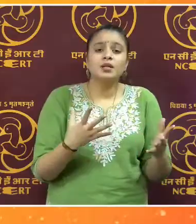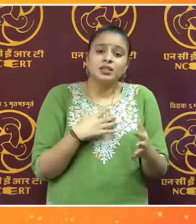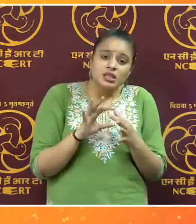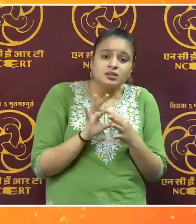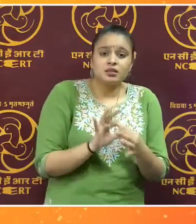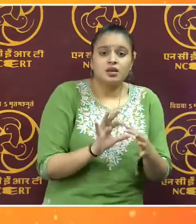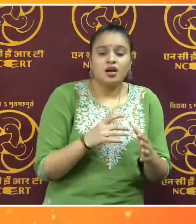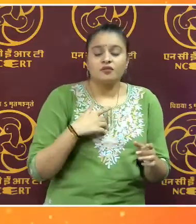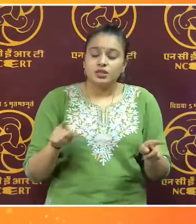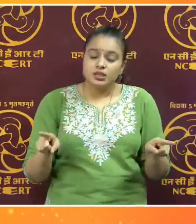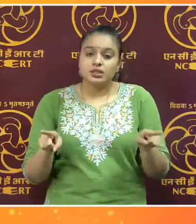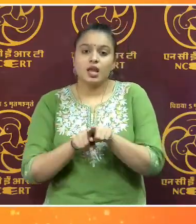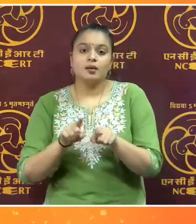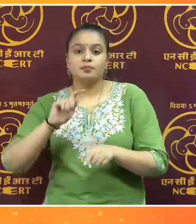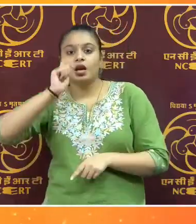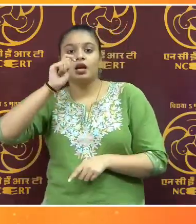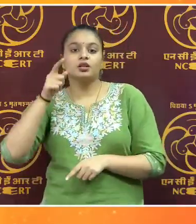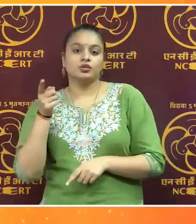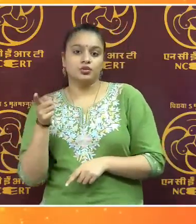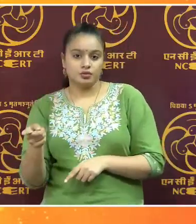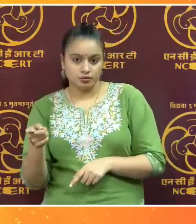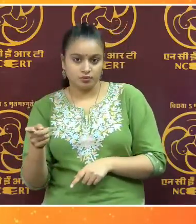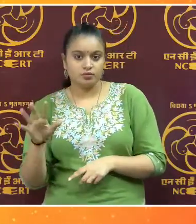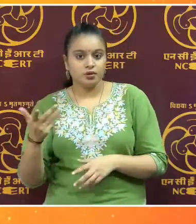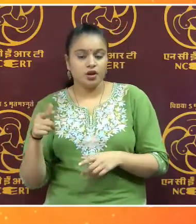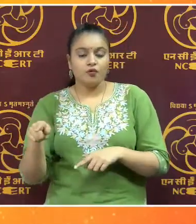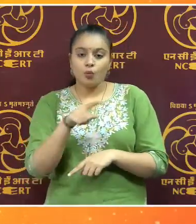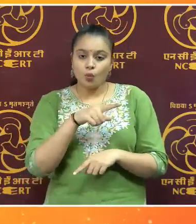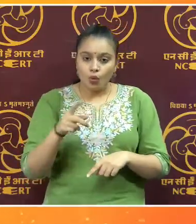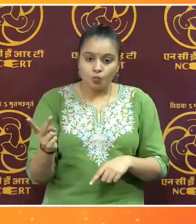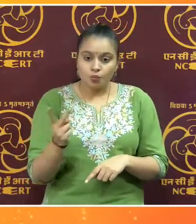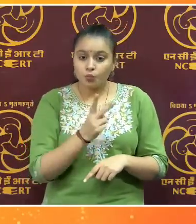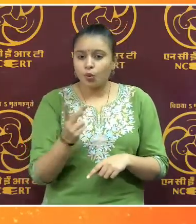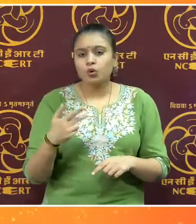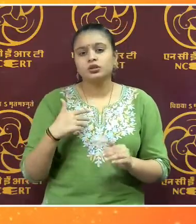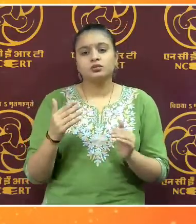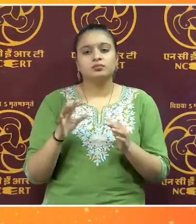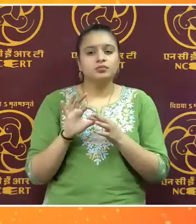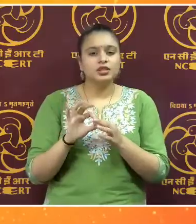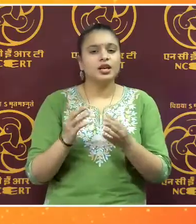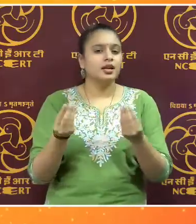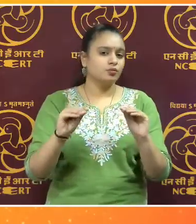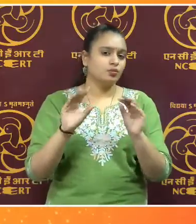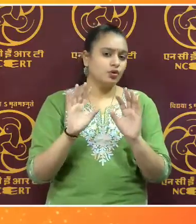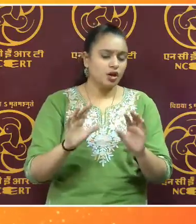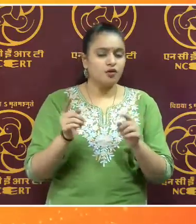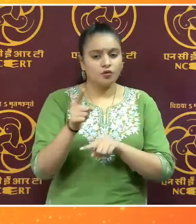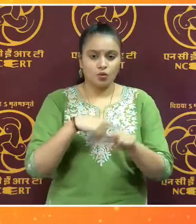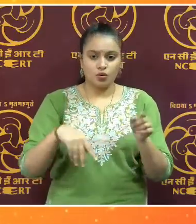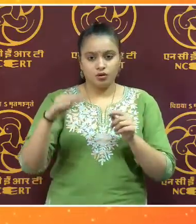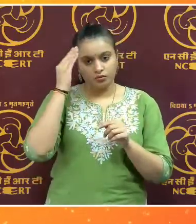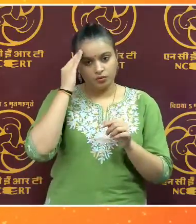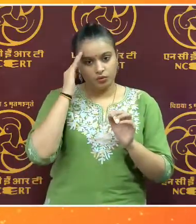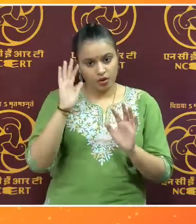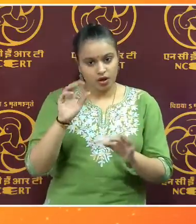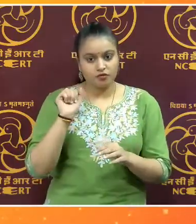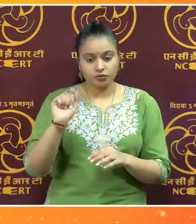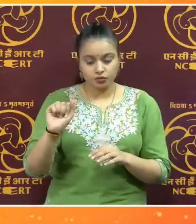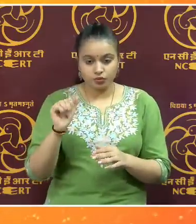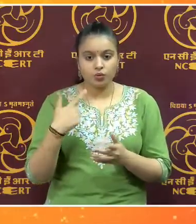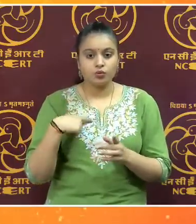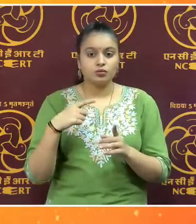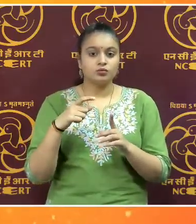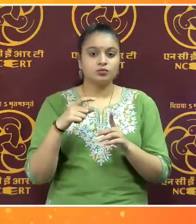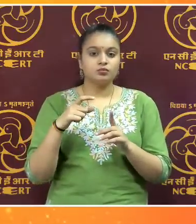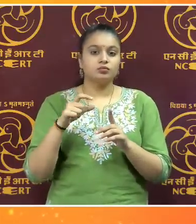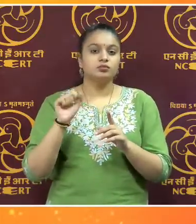is with the Ruskin Bond. They have been grounded since their work, and right now also, as you know, Ruskin Bond has adopted a family and